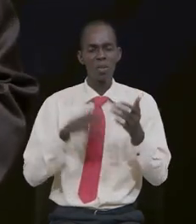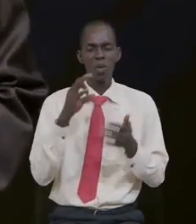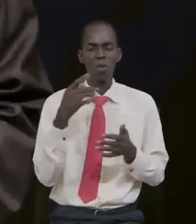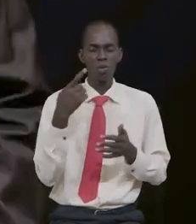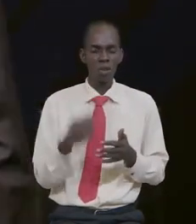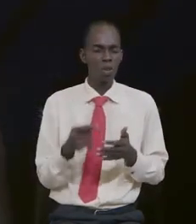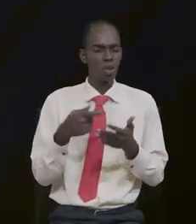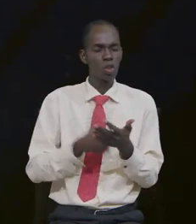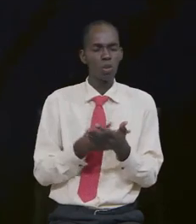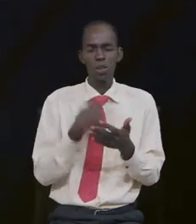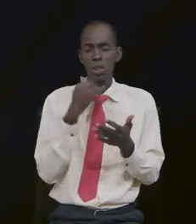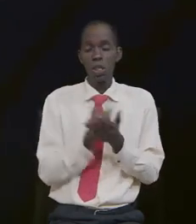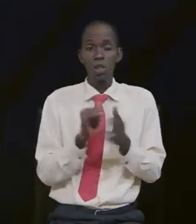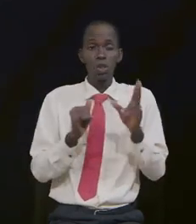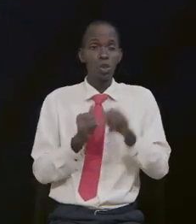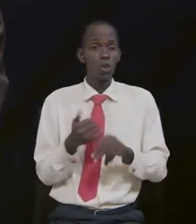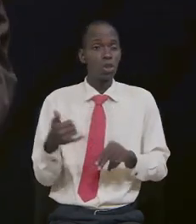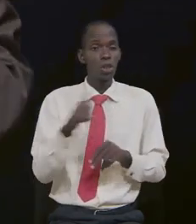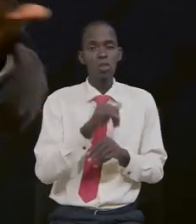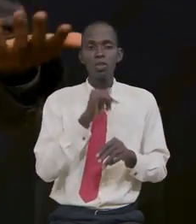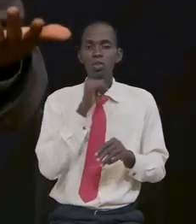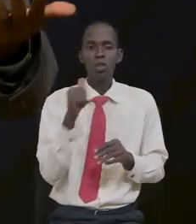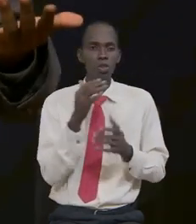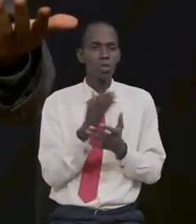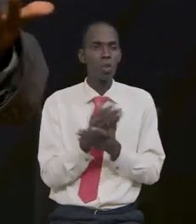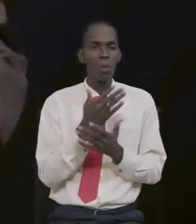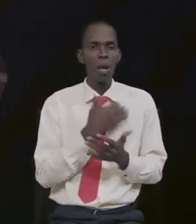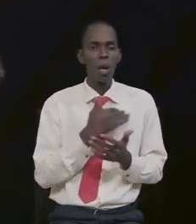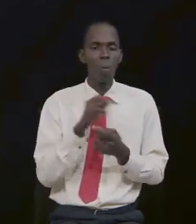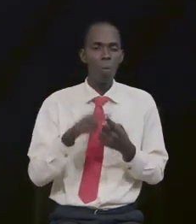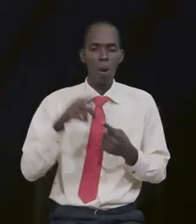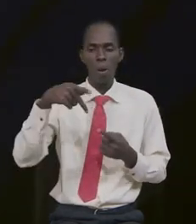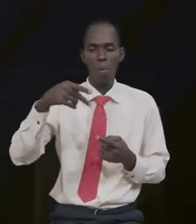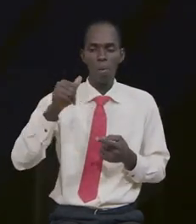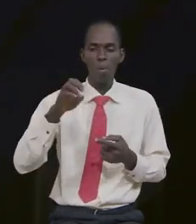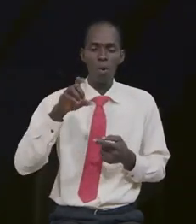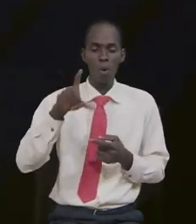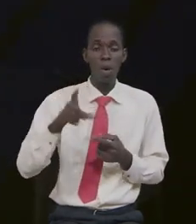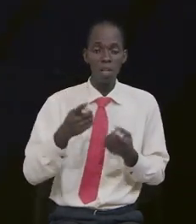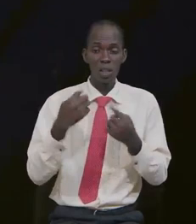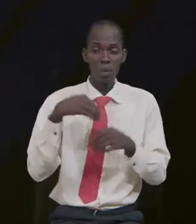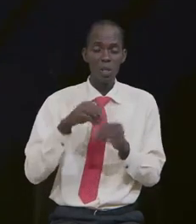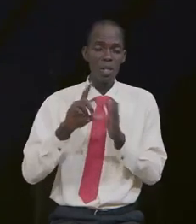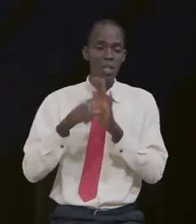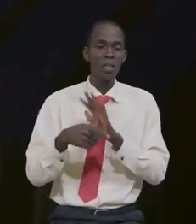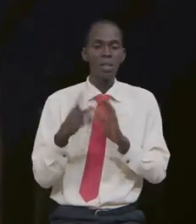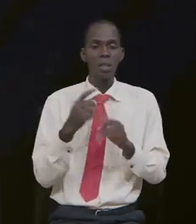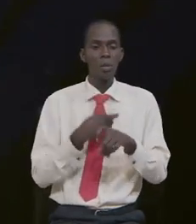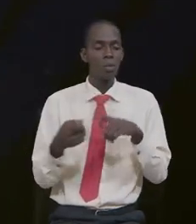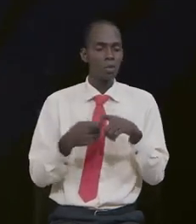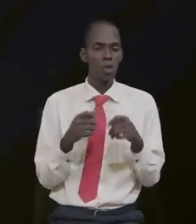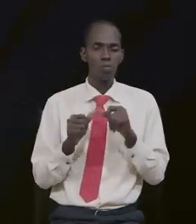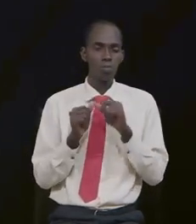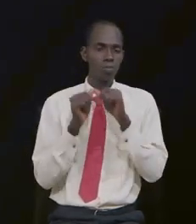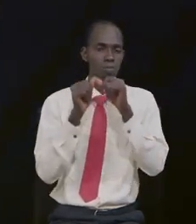no, it didn't stop. And when Paul the Apostle came in later, the persecution continued, but